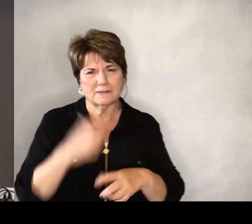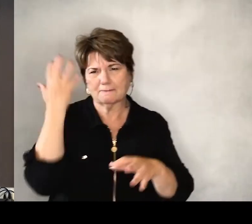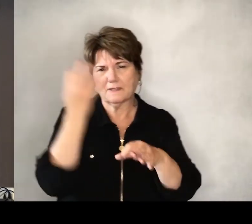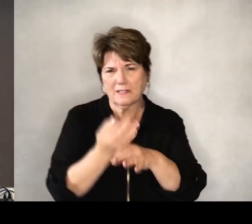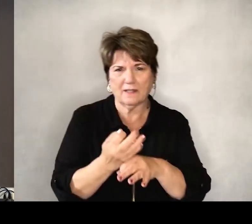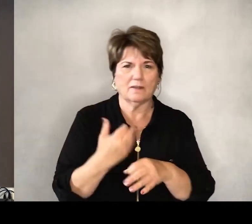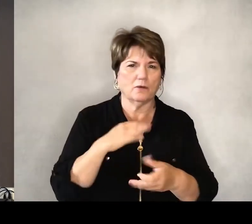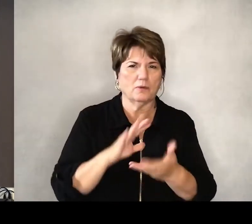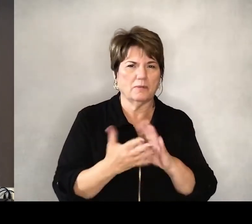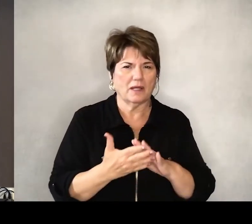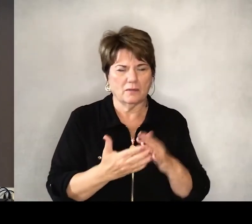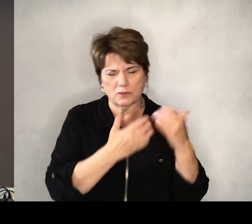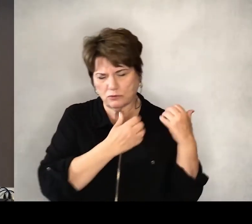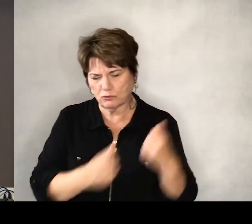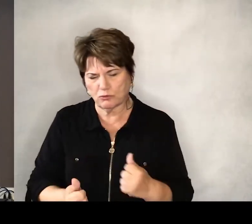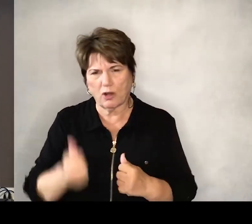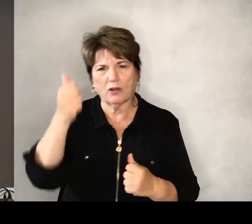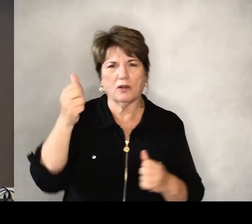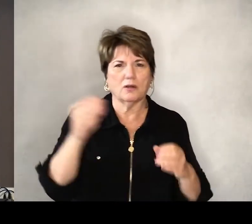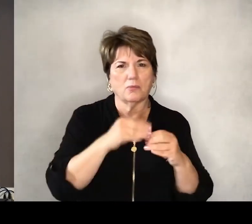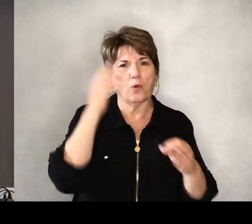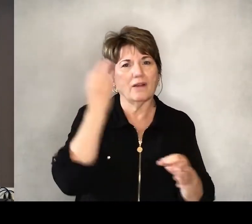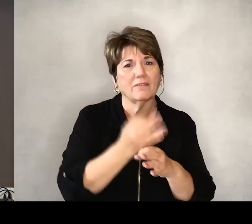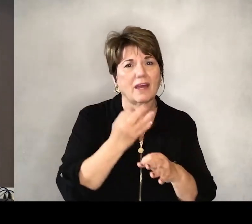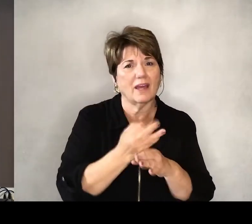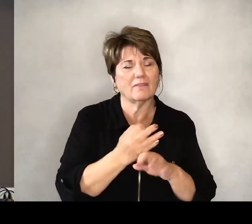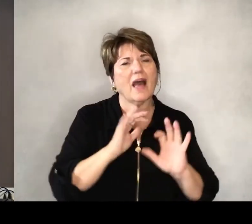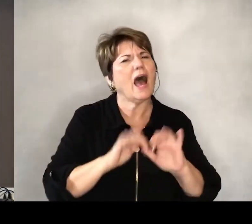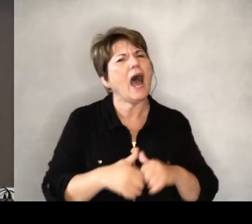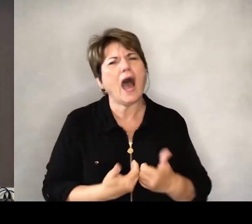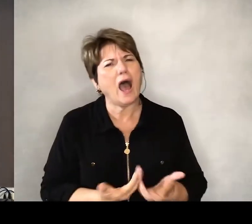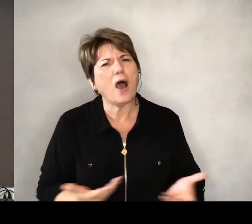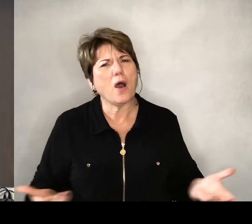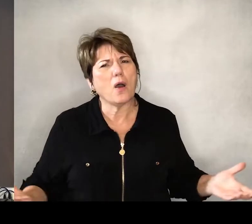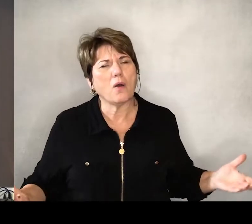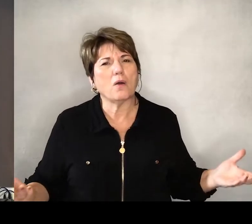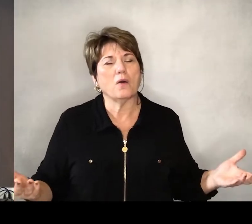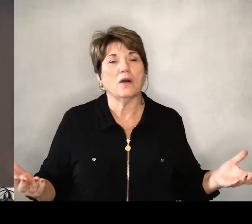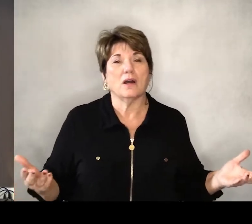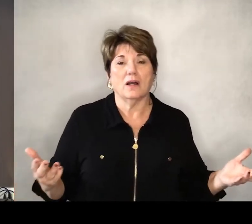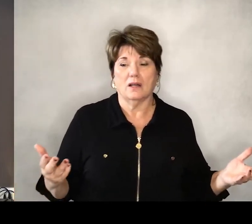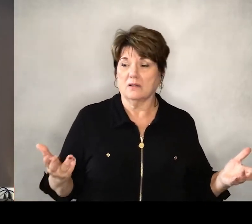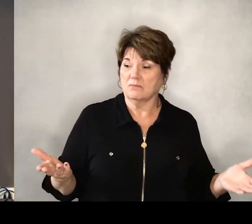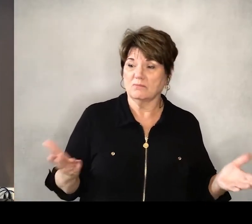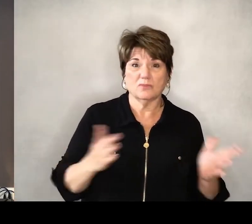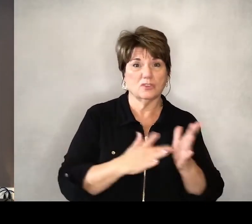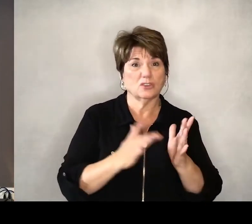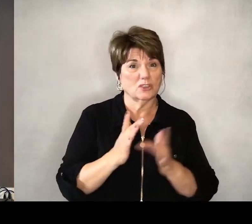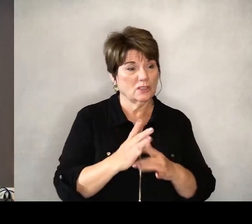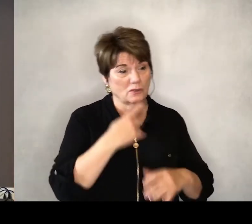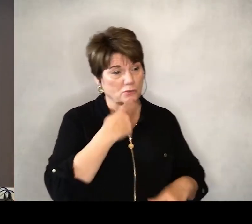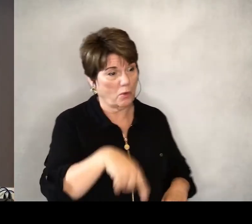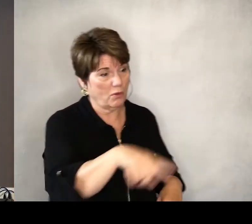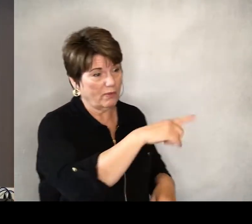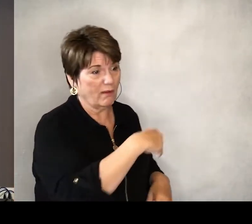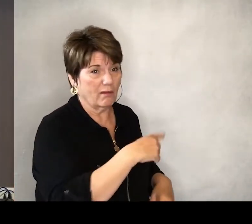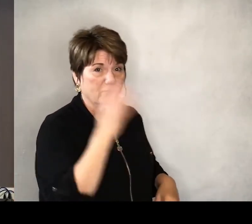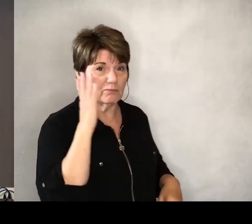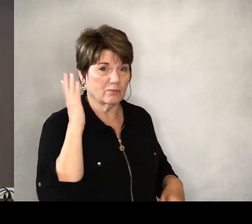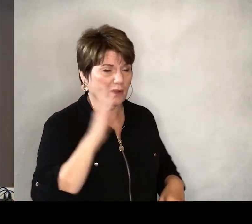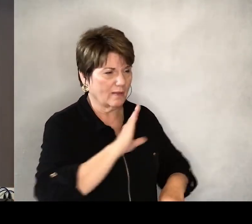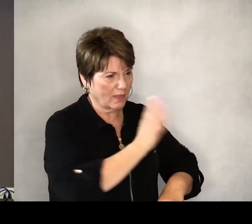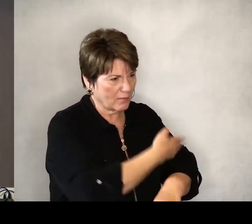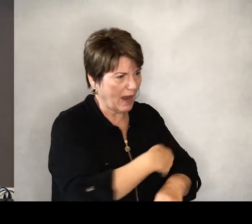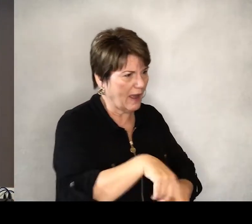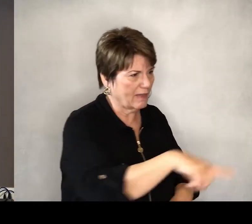stronger and become more faithful. And how do we do that? Probably the same way in which Jesus is telling him that the kind of